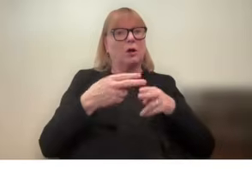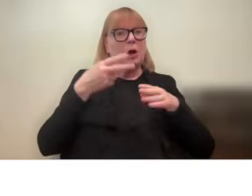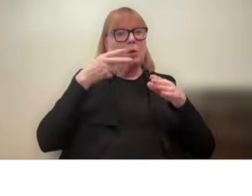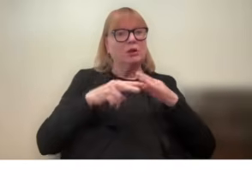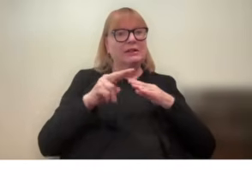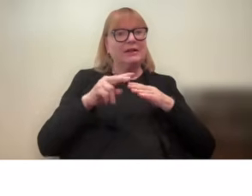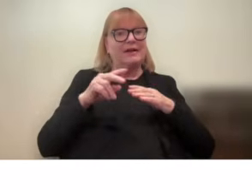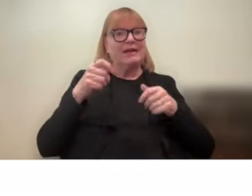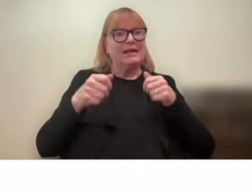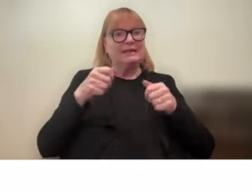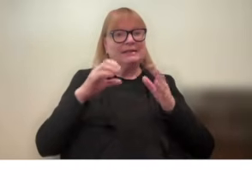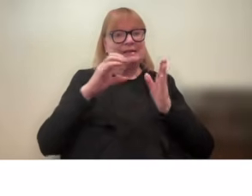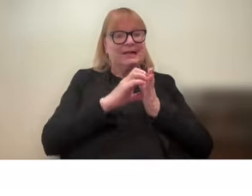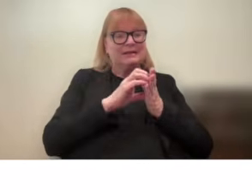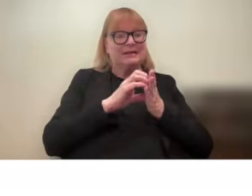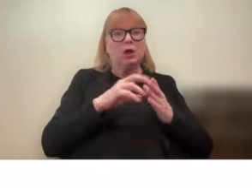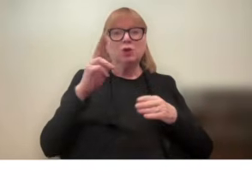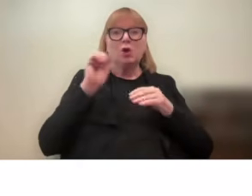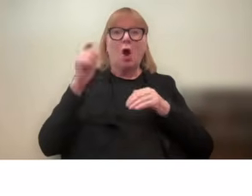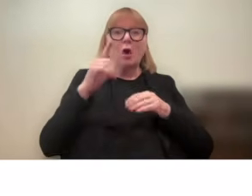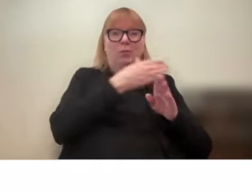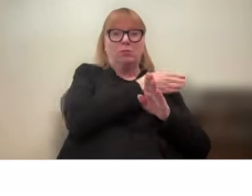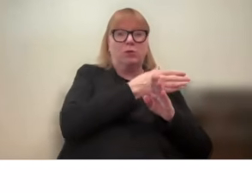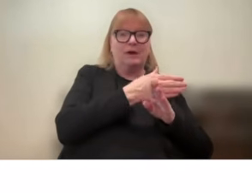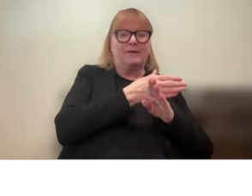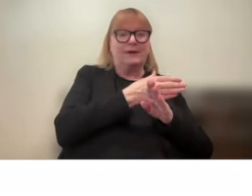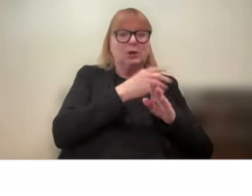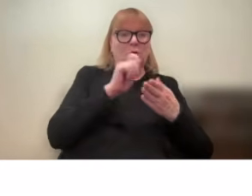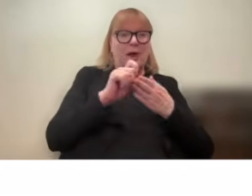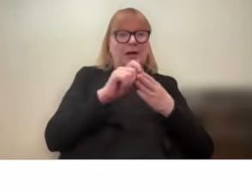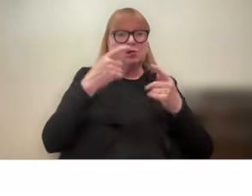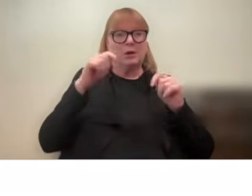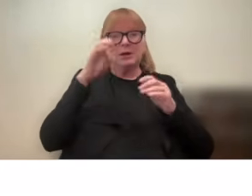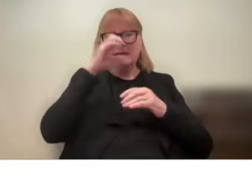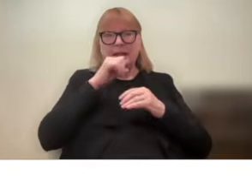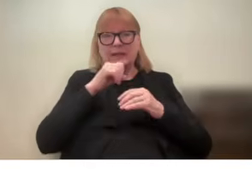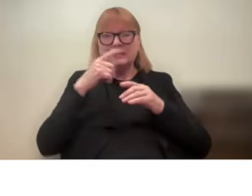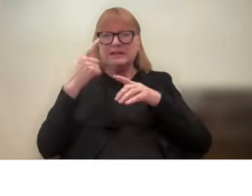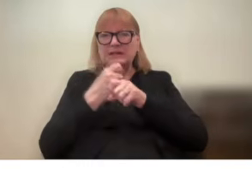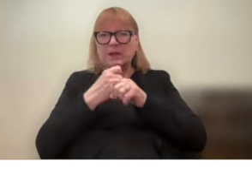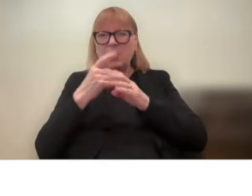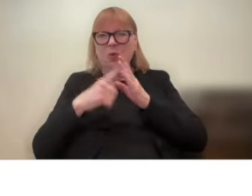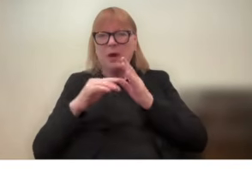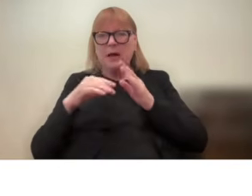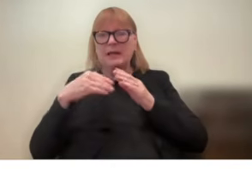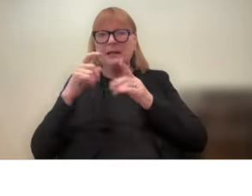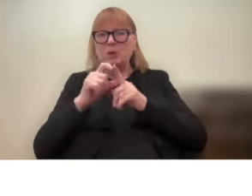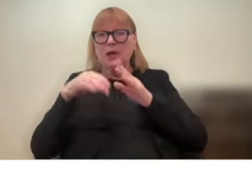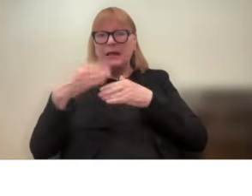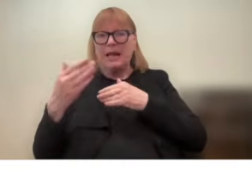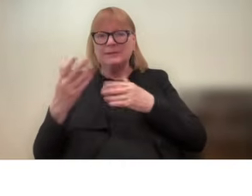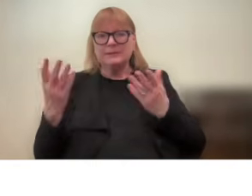predictive texting, and it uses all your previous writing to try and guess statistically what word will come